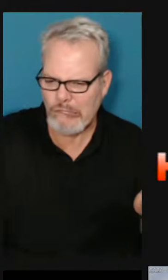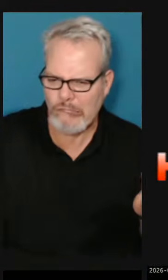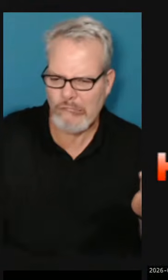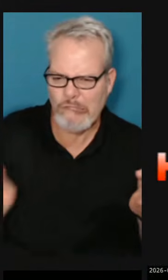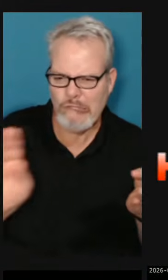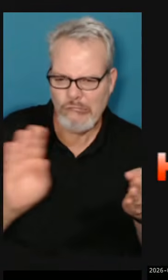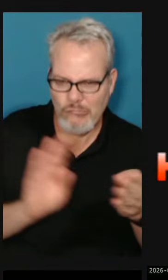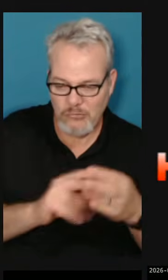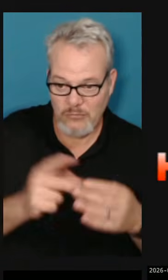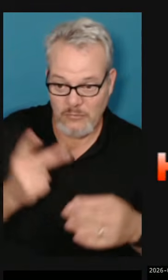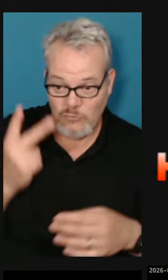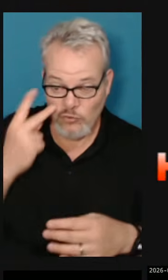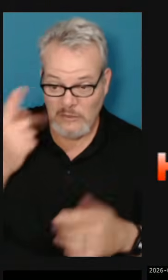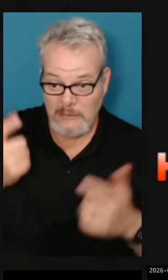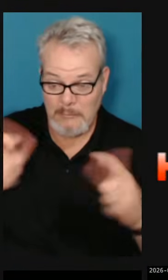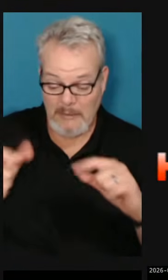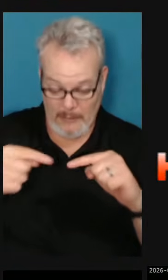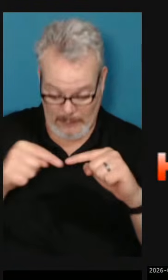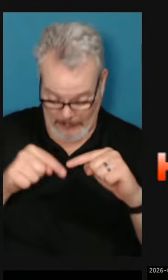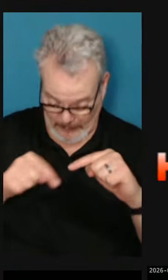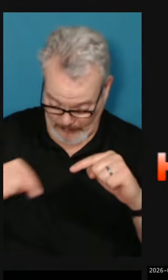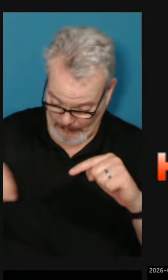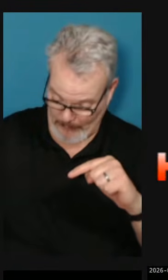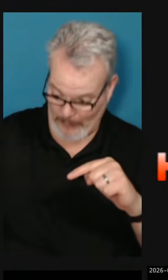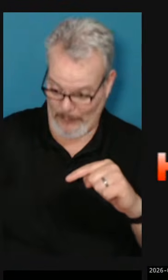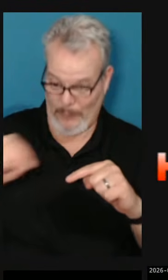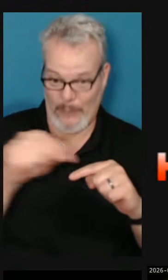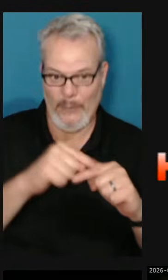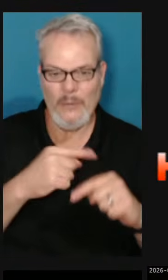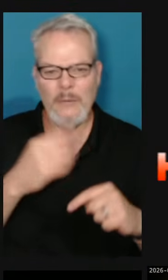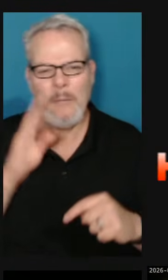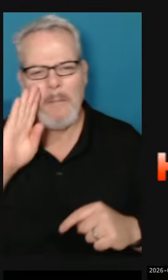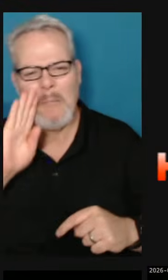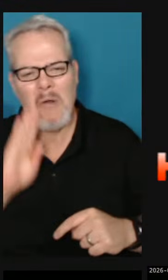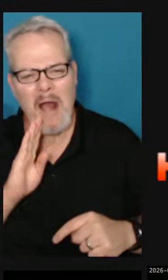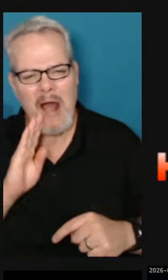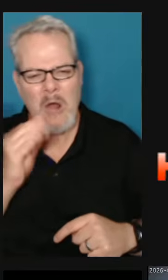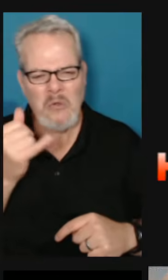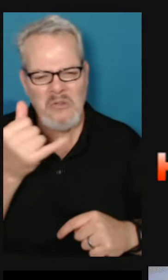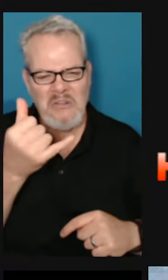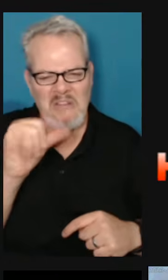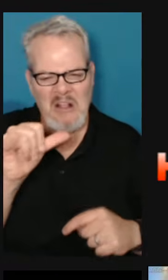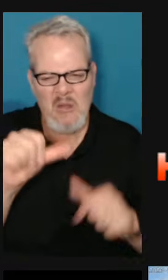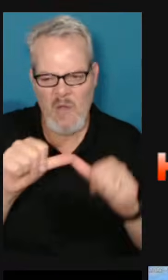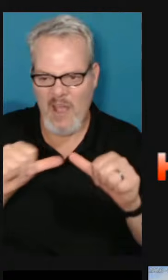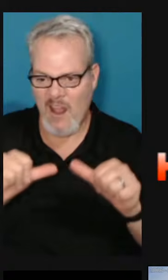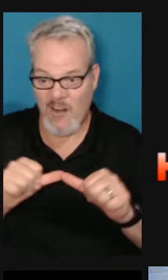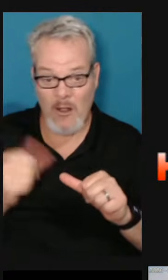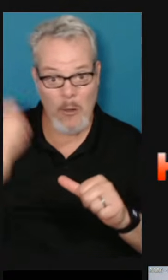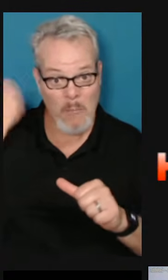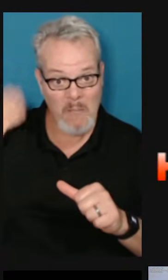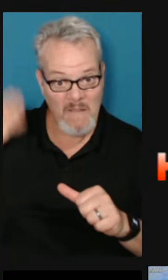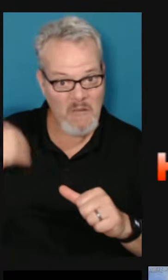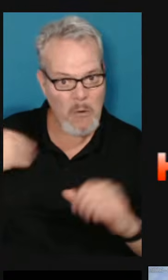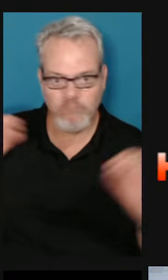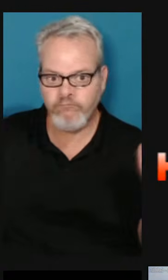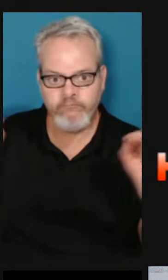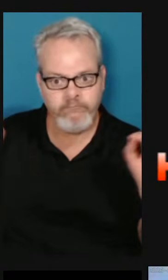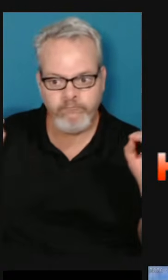big brownish yellow area right through there, right, which wasn't there before, which is a result. See, this is